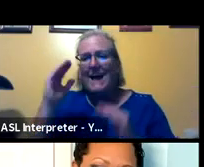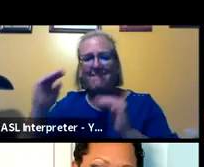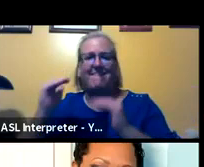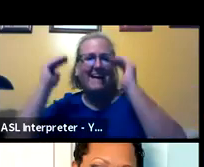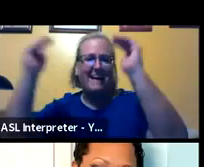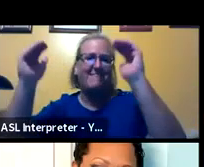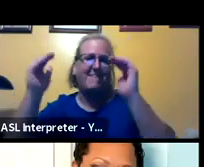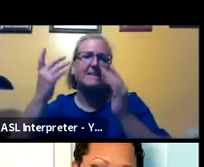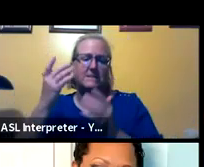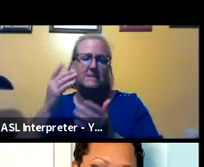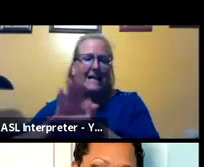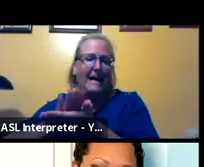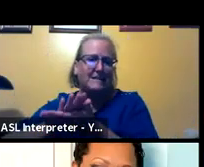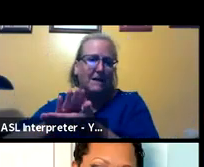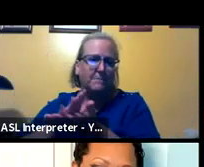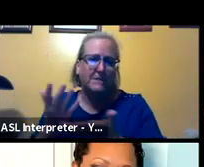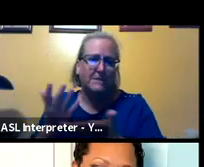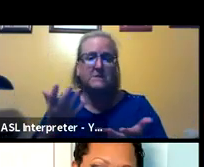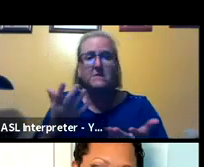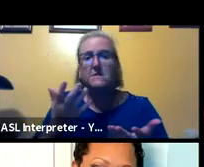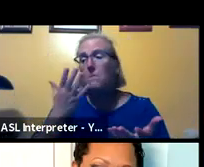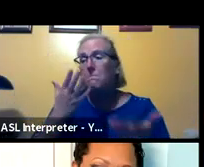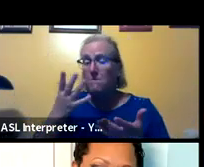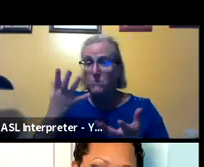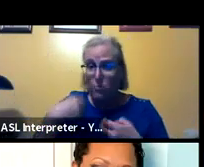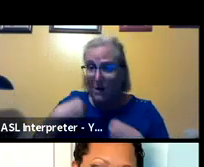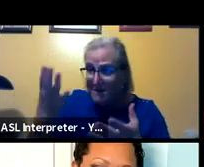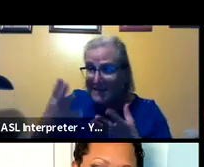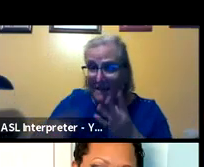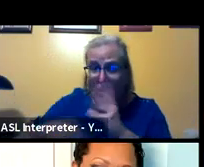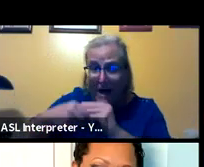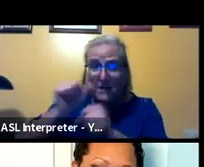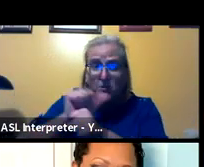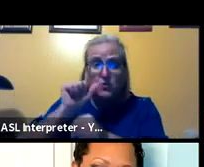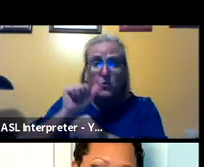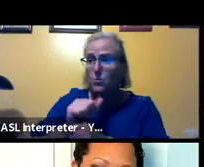some opportunities for some extra work if you wanted, or if you are getting work